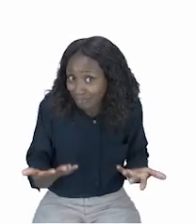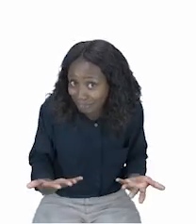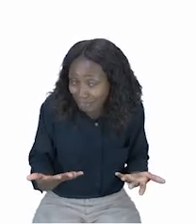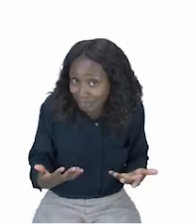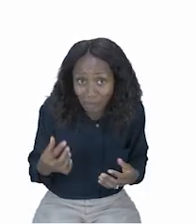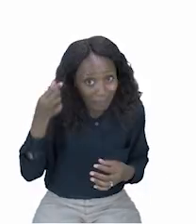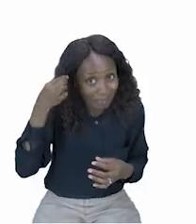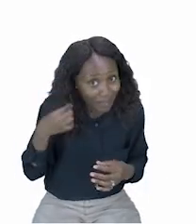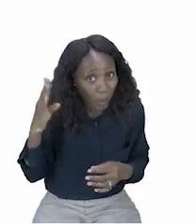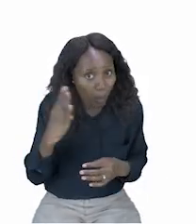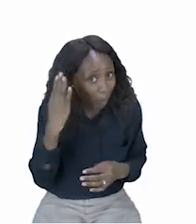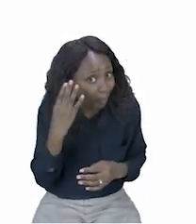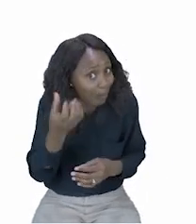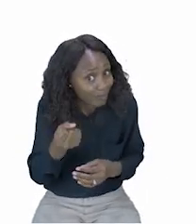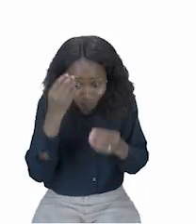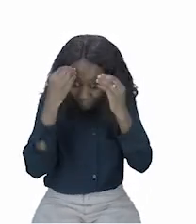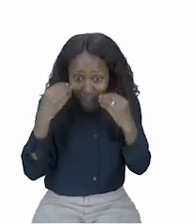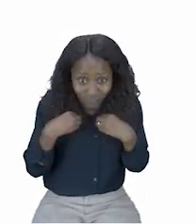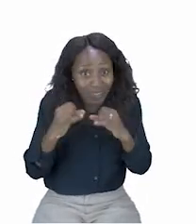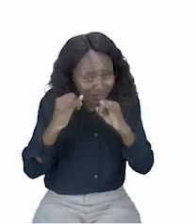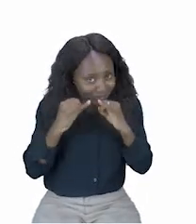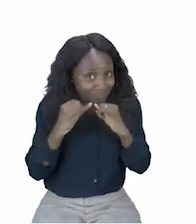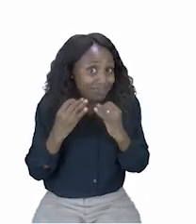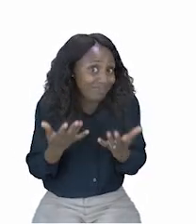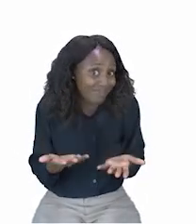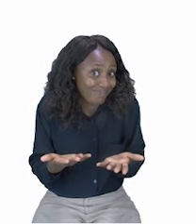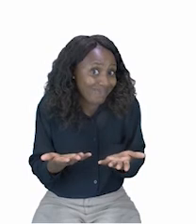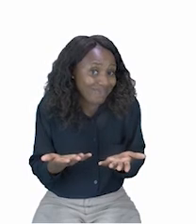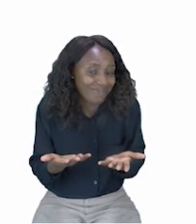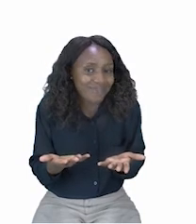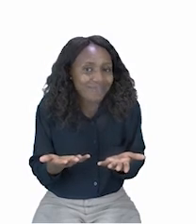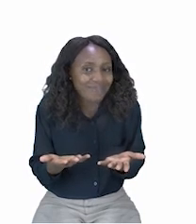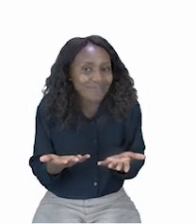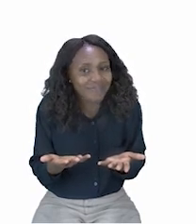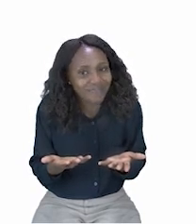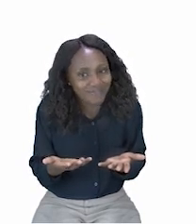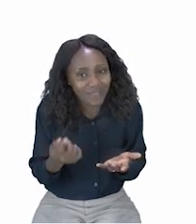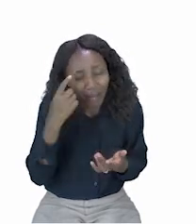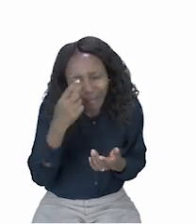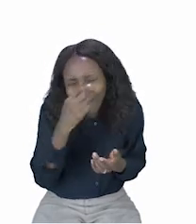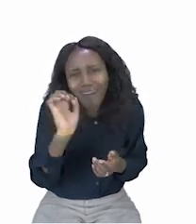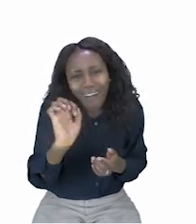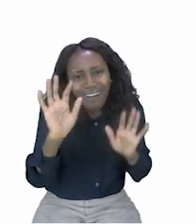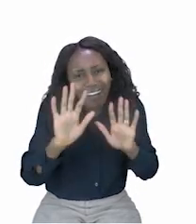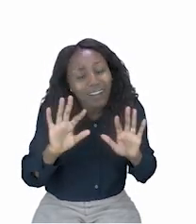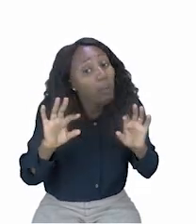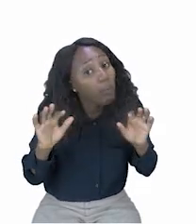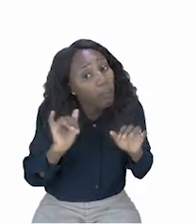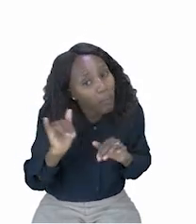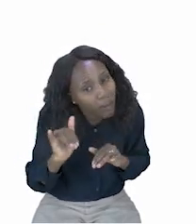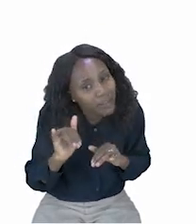But I would like you to tell me what color your hair is and what color your eyes are. And